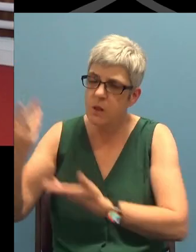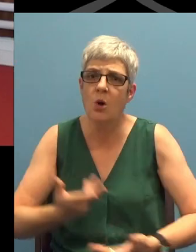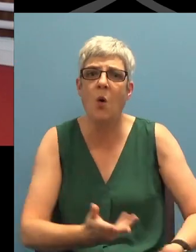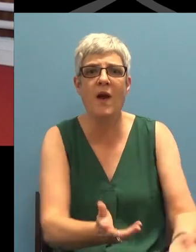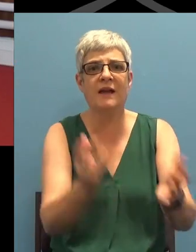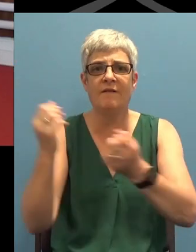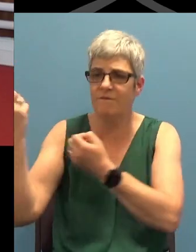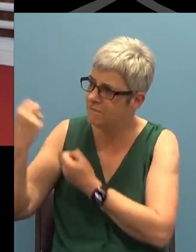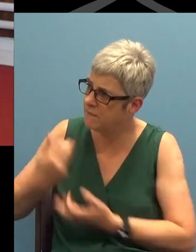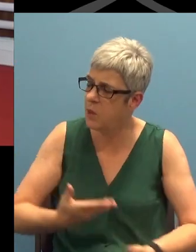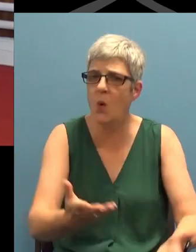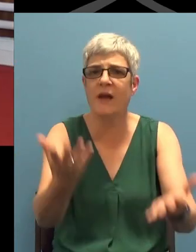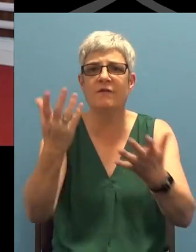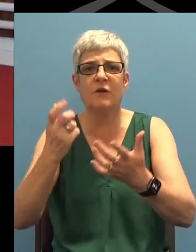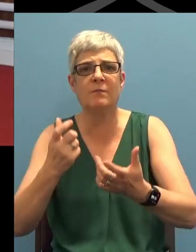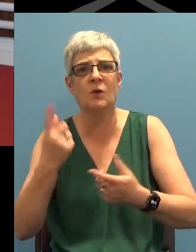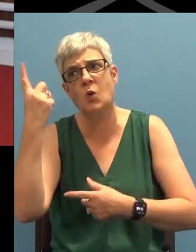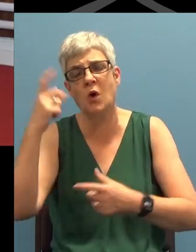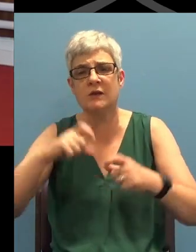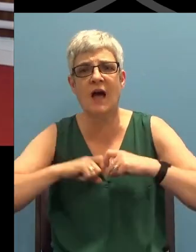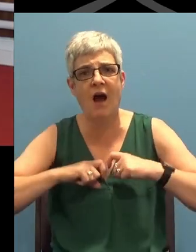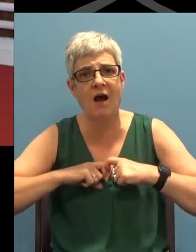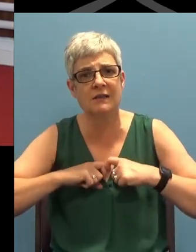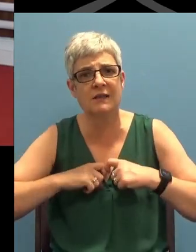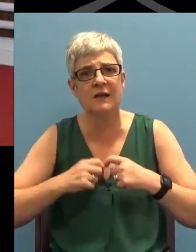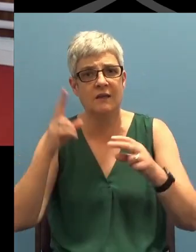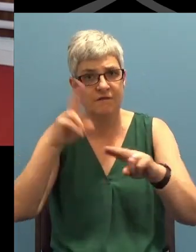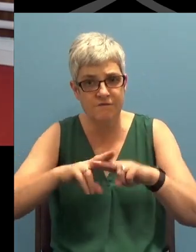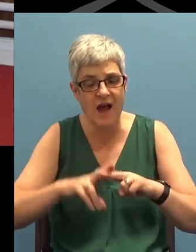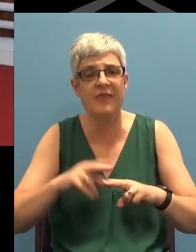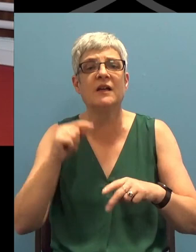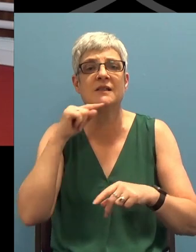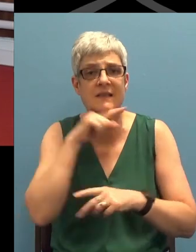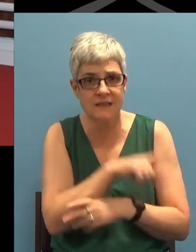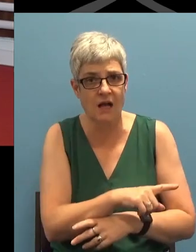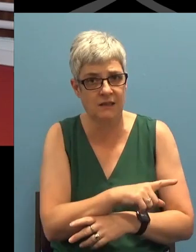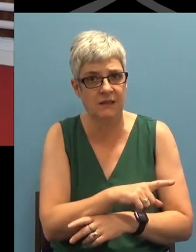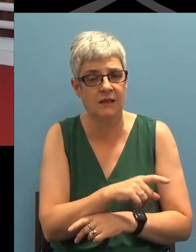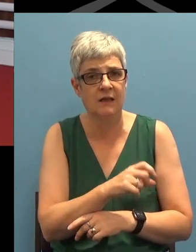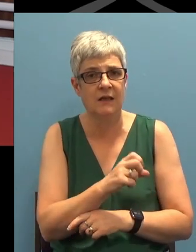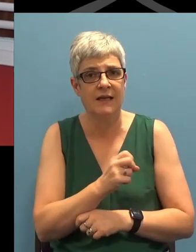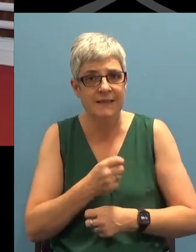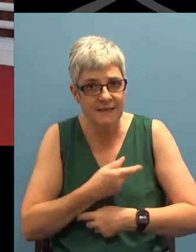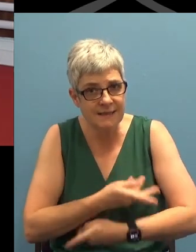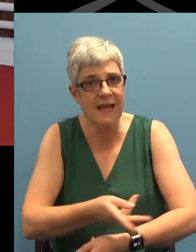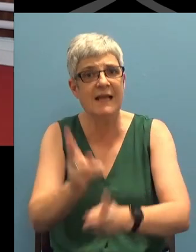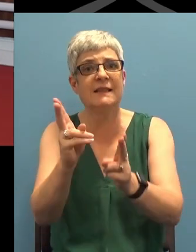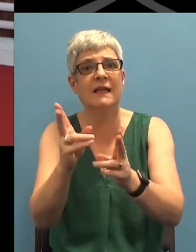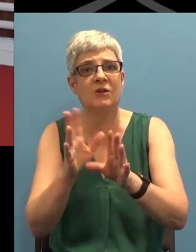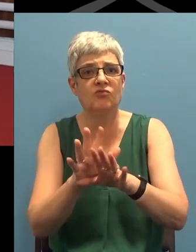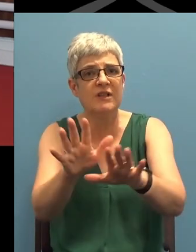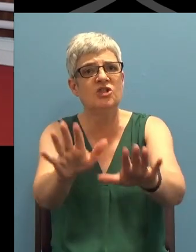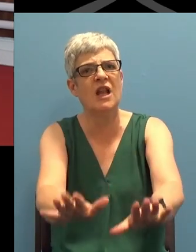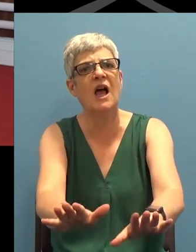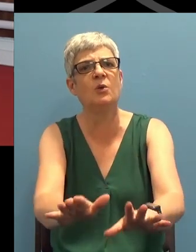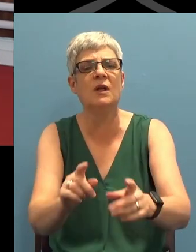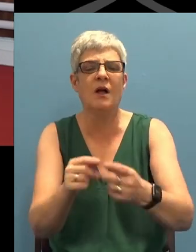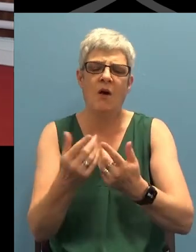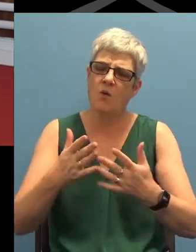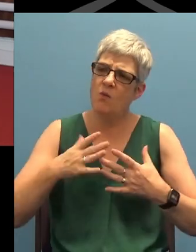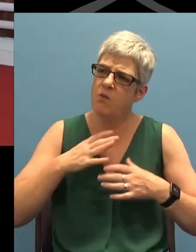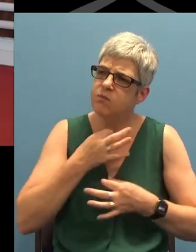flowing from the mission heart of God, God the Father and now God the Son, doing that sending, that reaching out, that longing